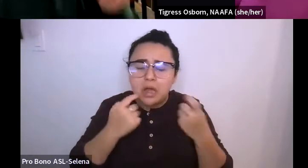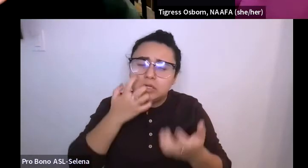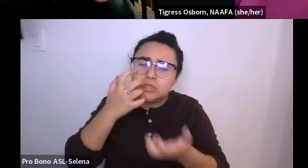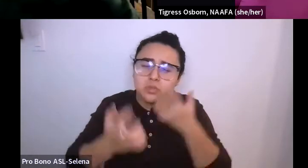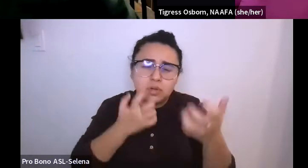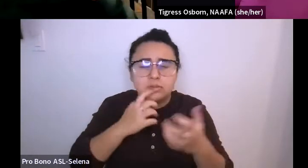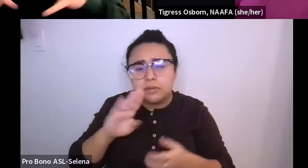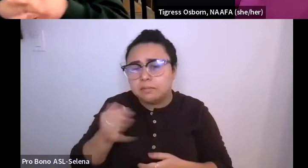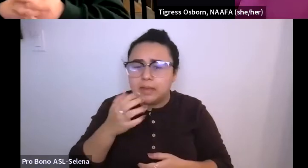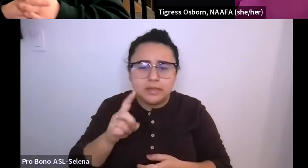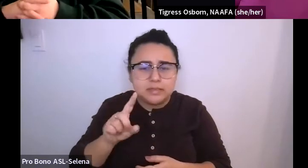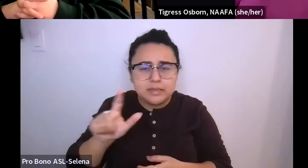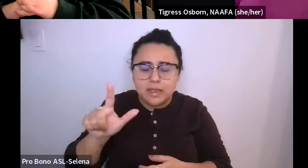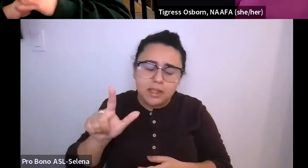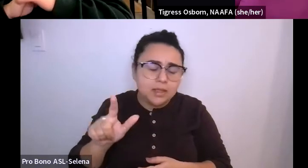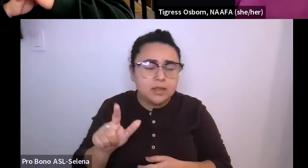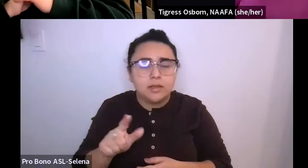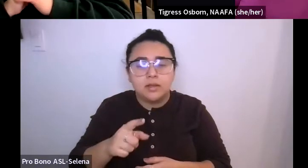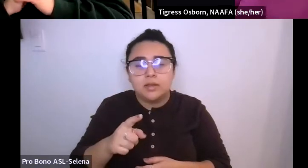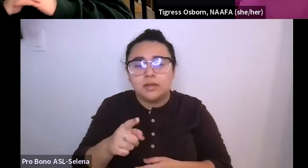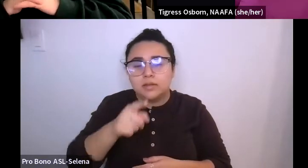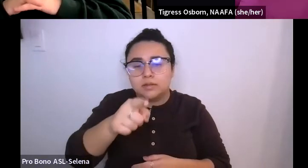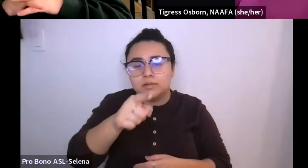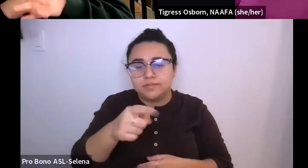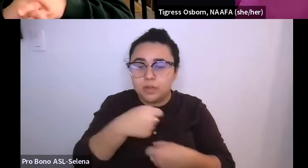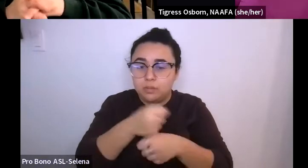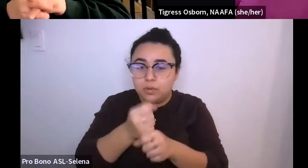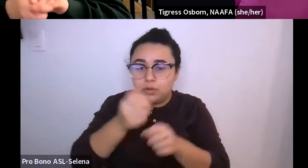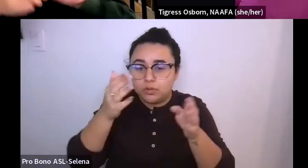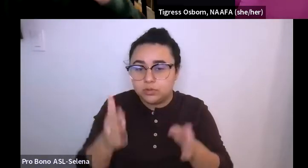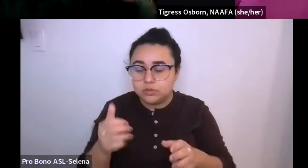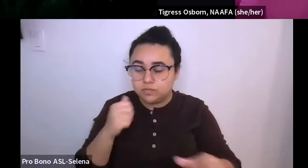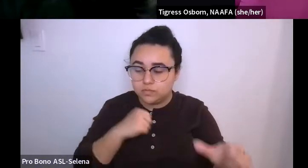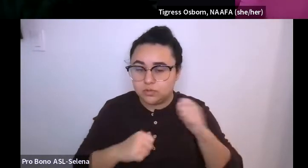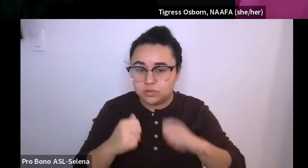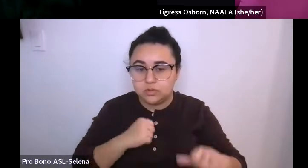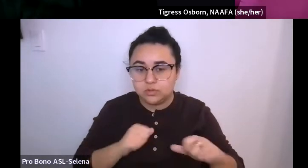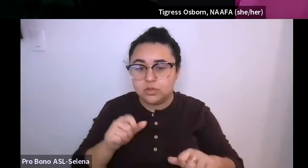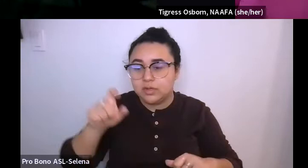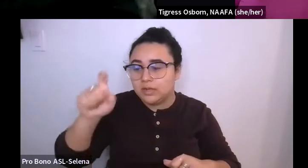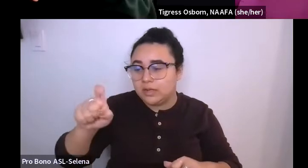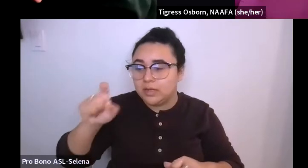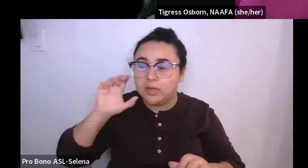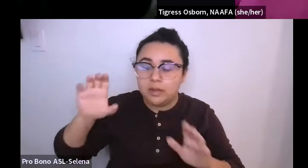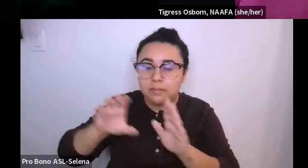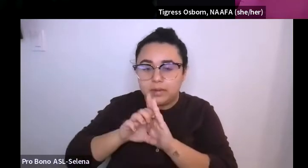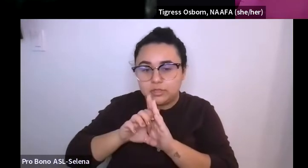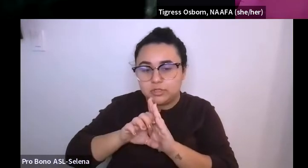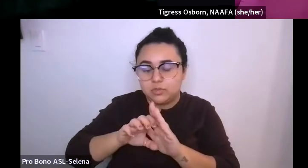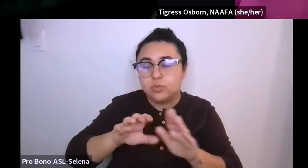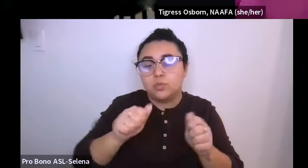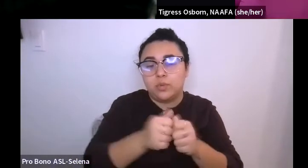there was this point at the end where the producer of the show needed a shot where the whole